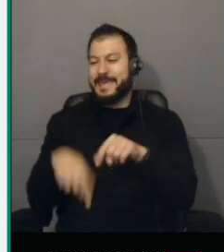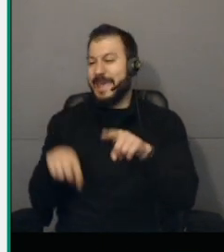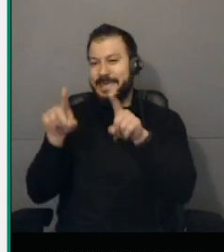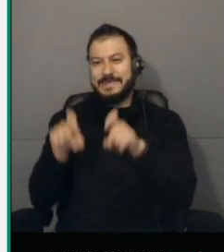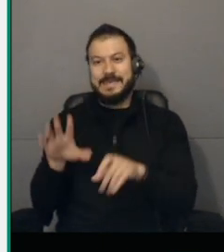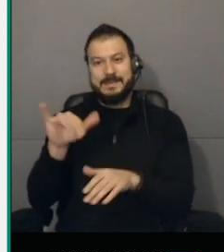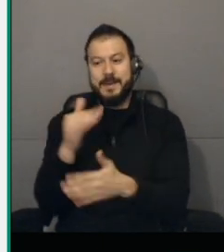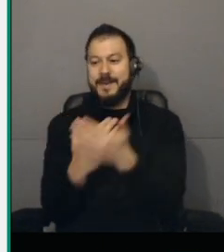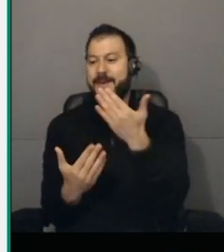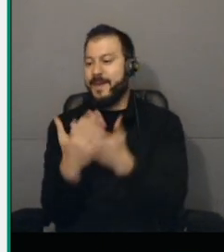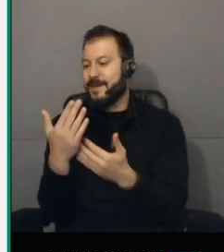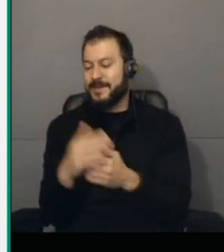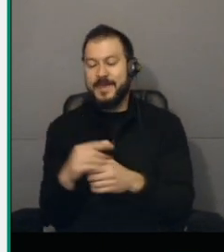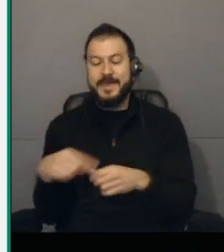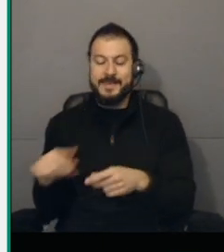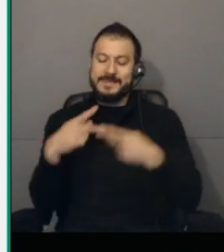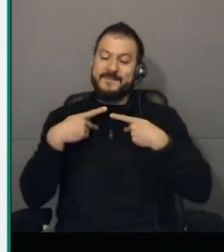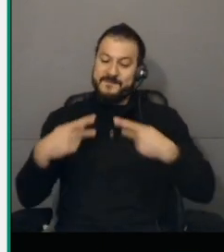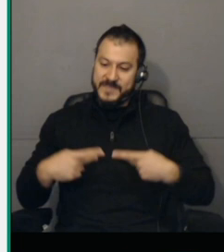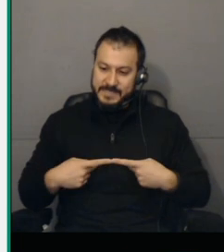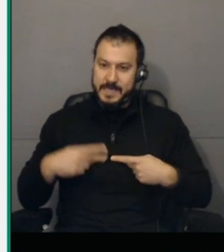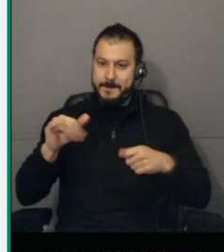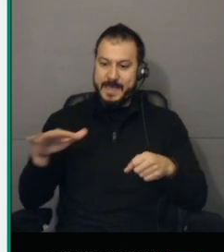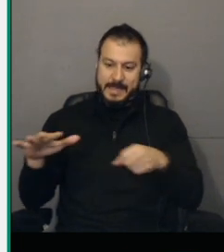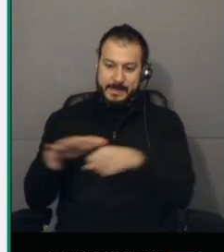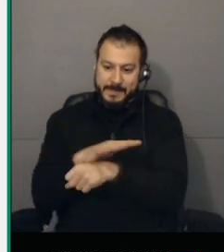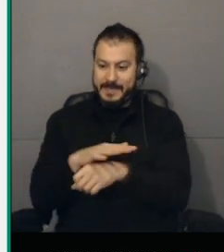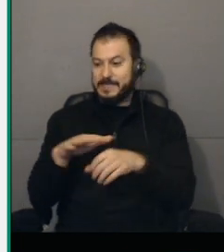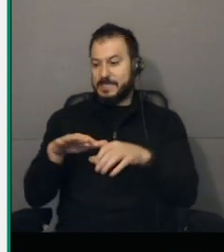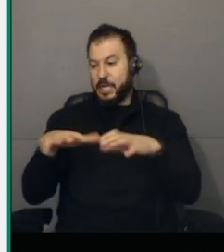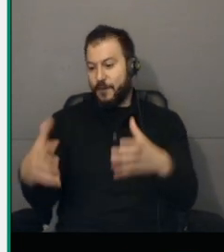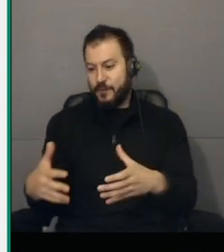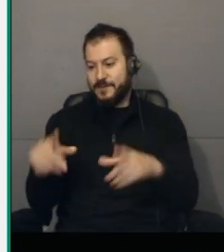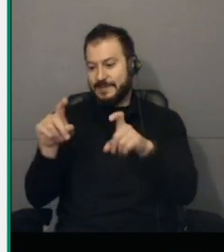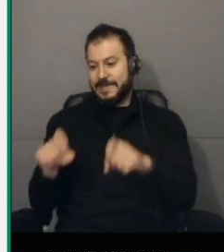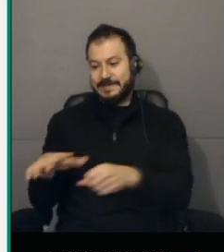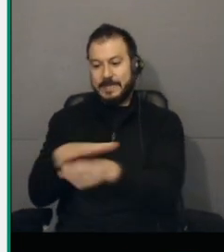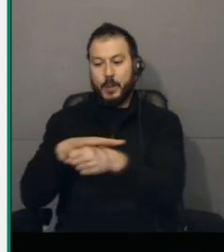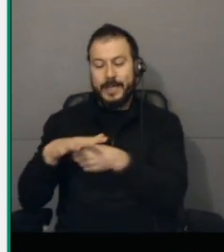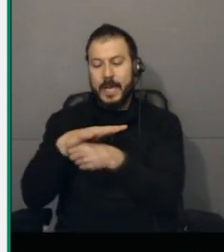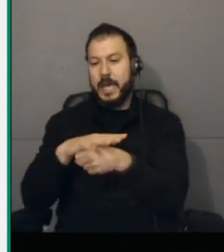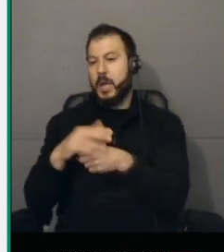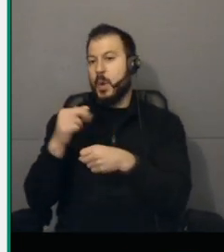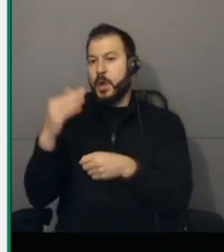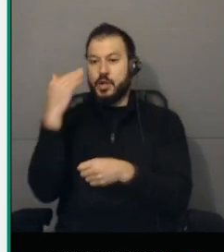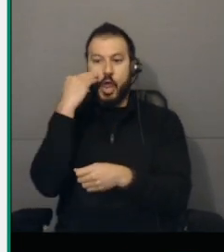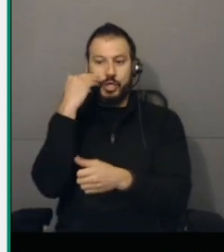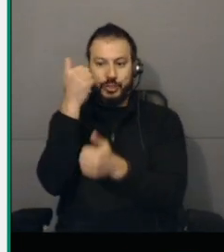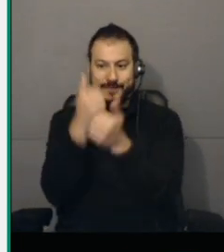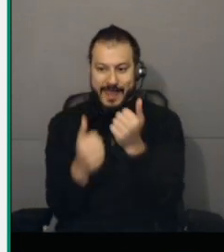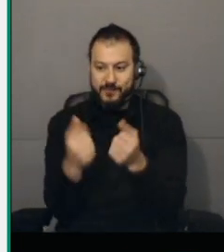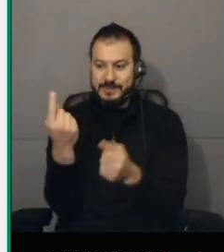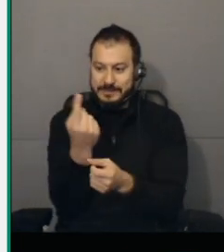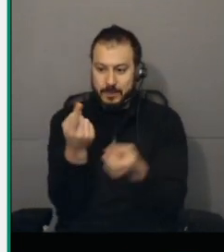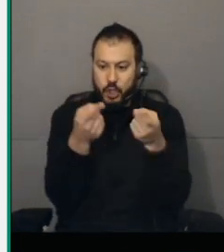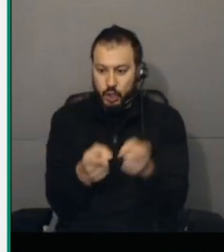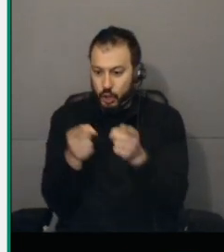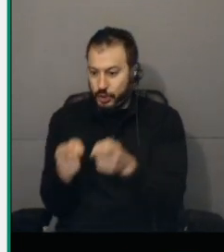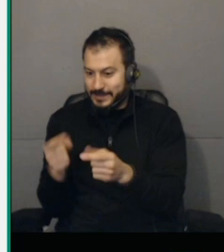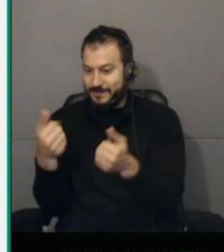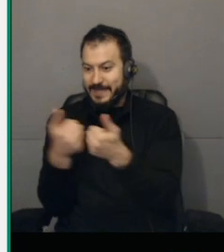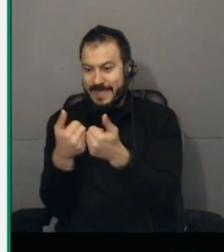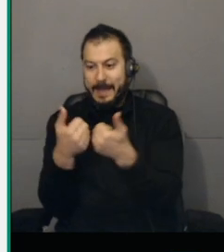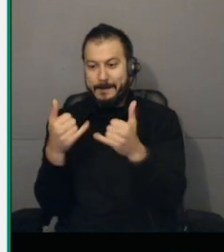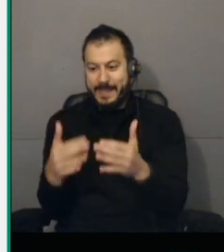test by hand. These typically require either complete coverage of a test area, or so that's knowledge of every single occurrence of a specific